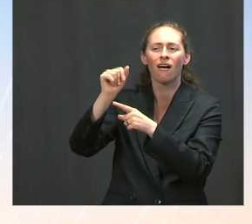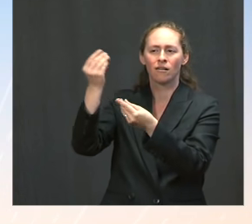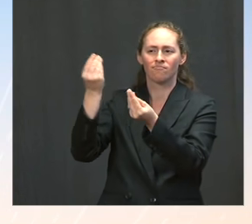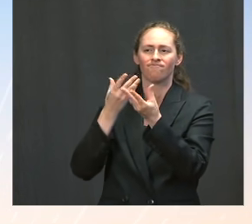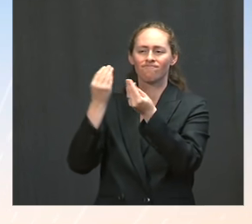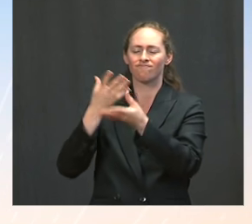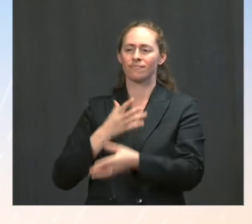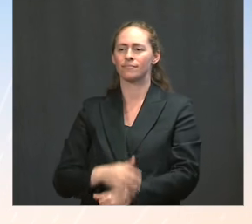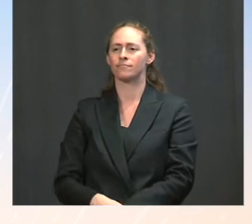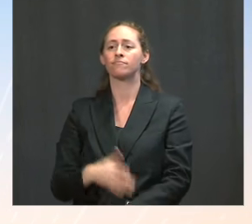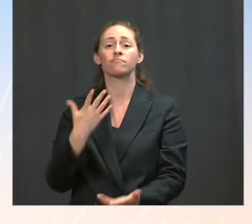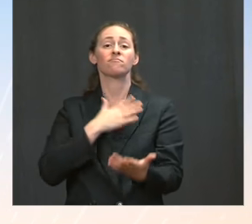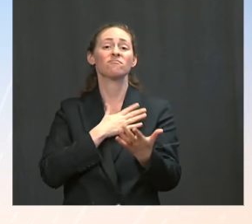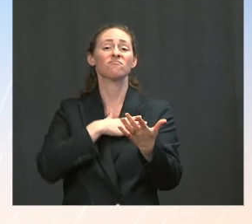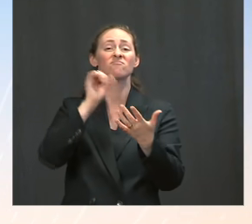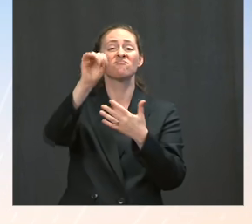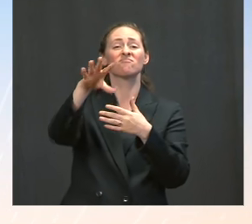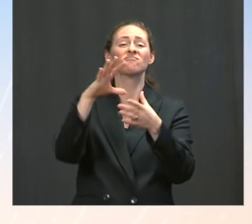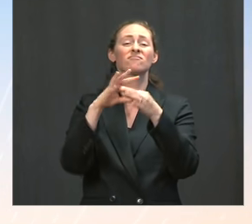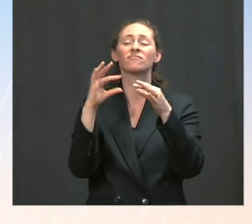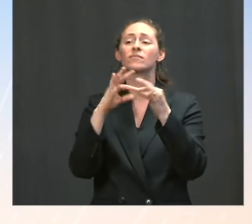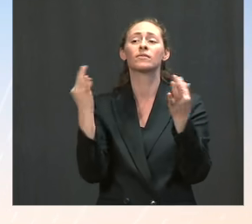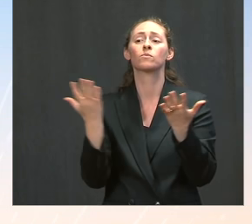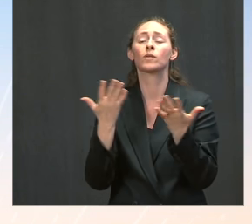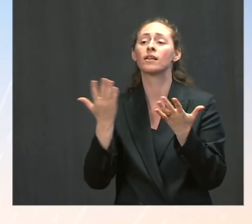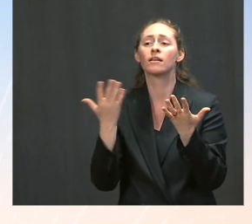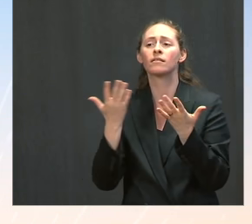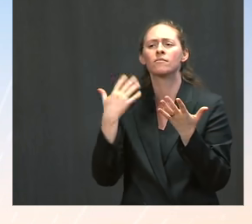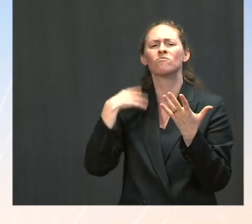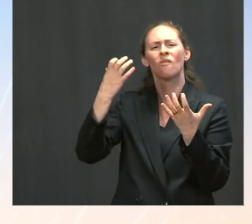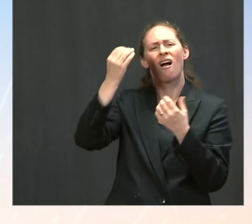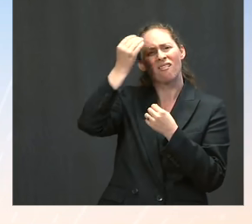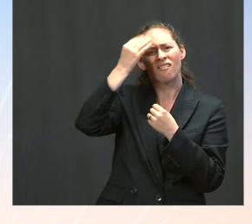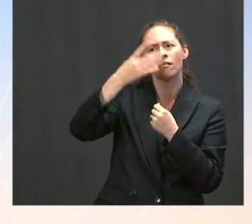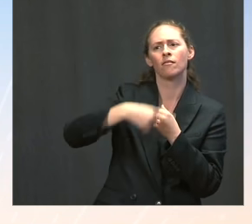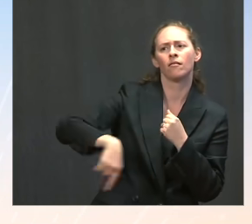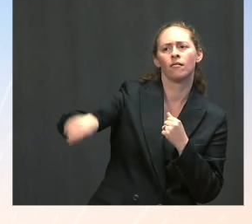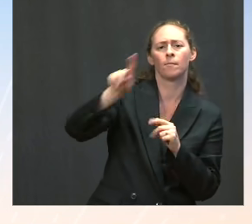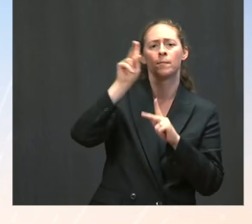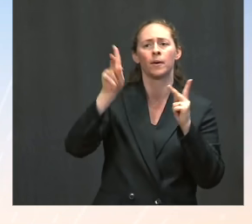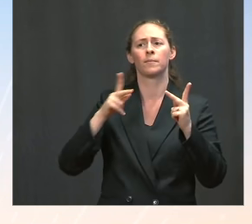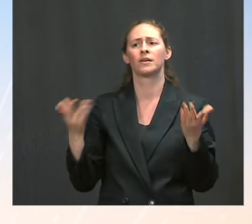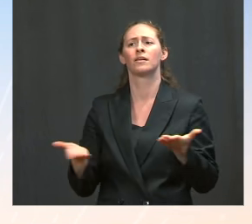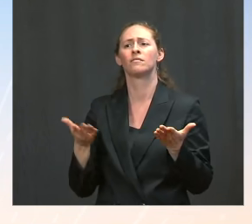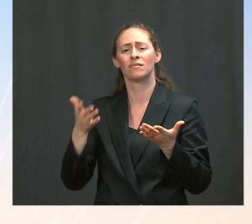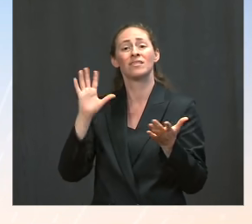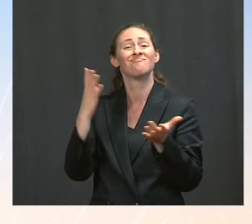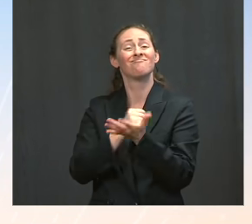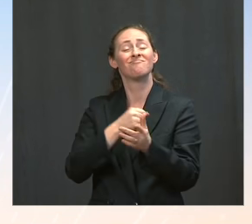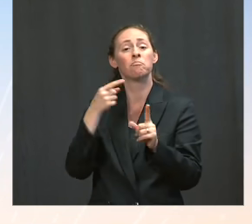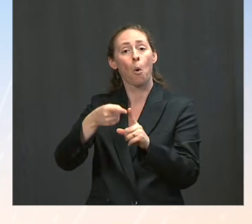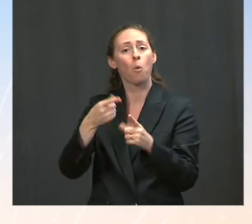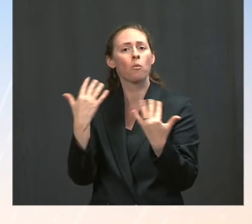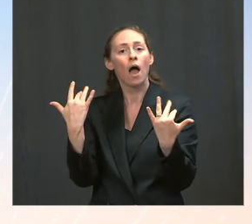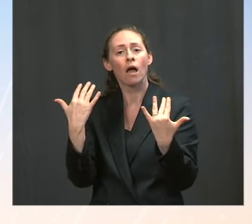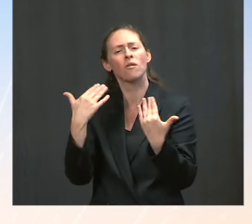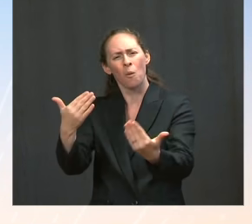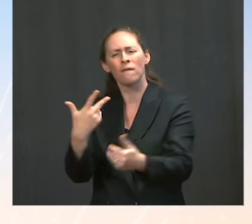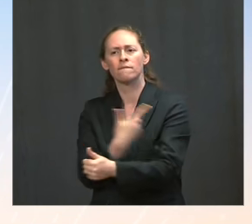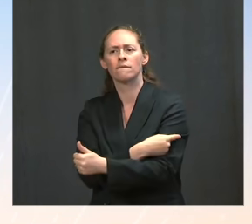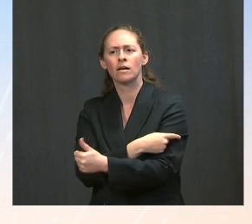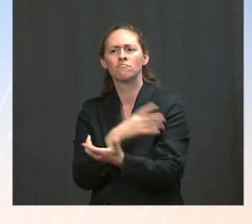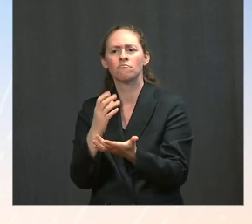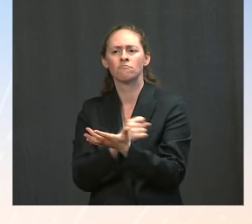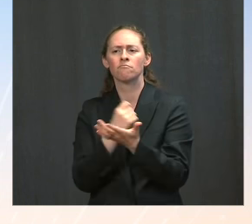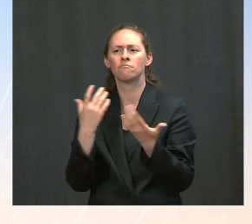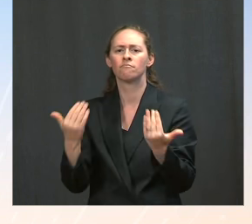to that and to the American people, get vaccinated. Like, increasingly, this is a disease of the